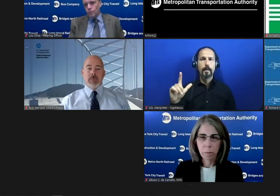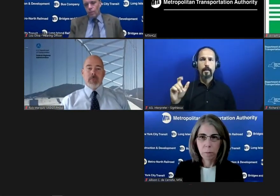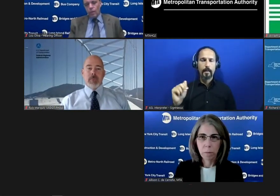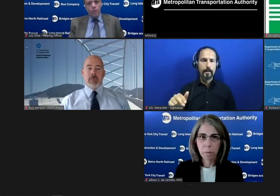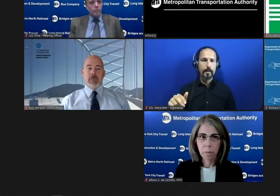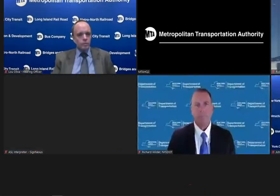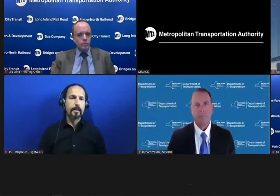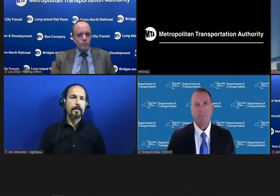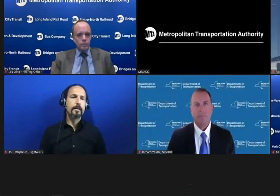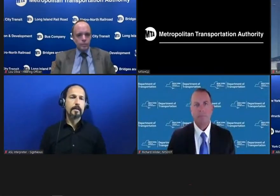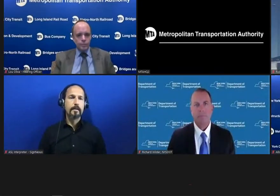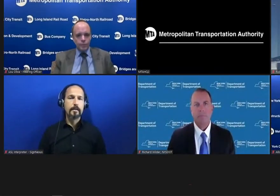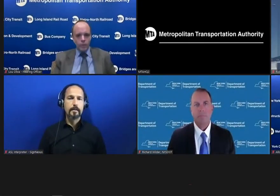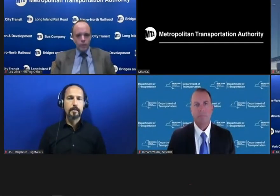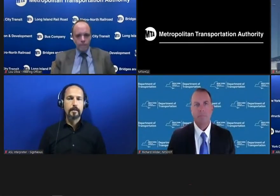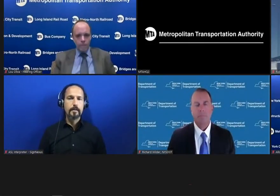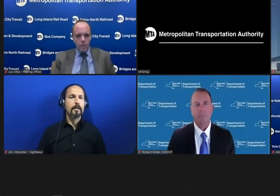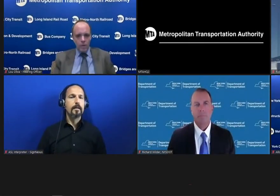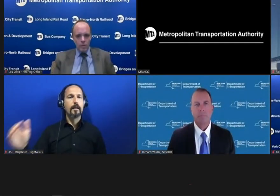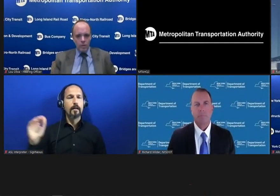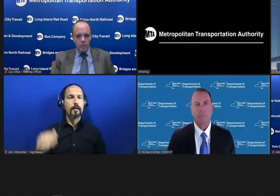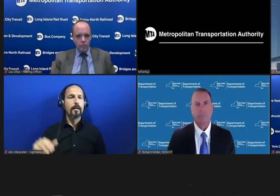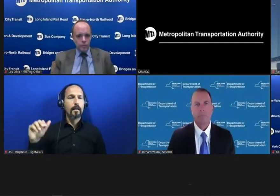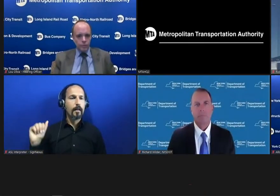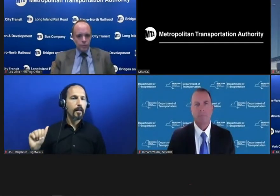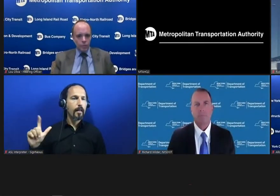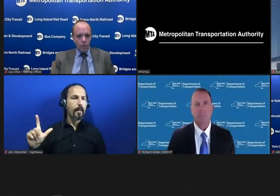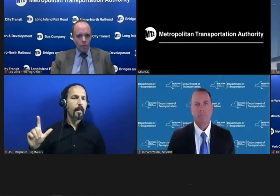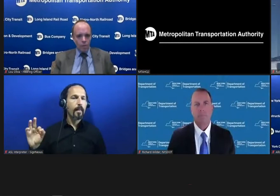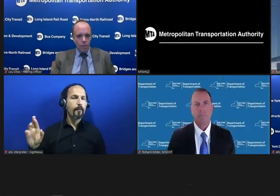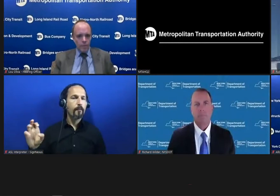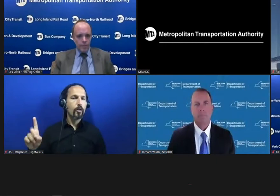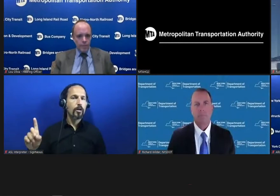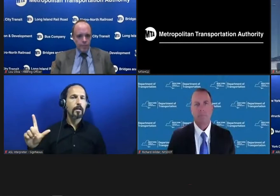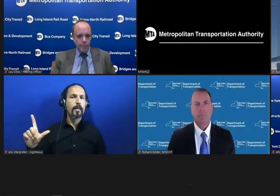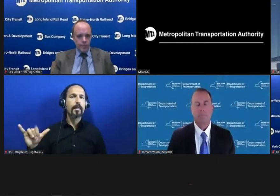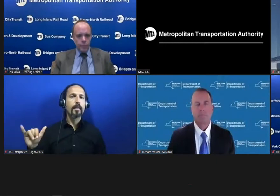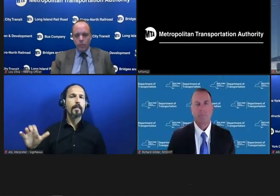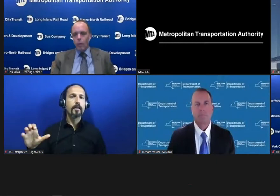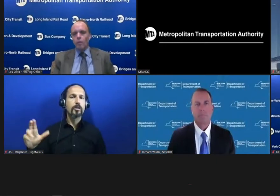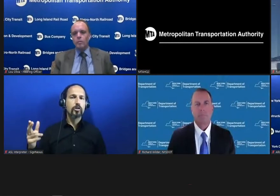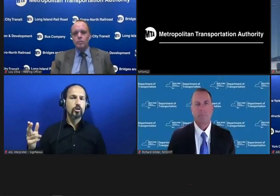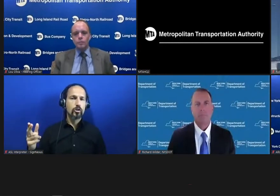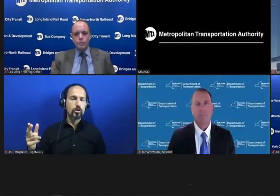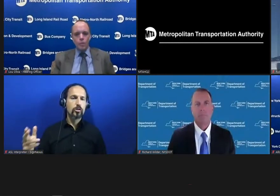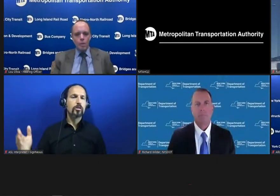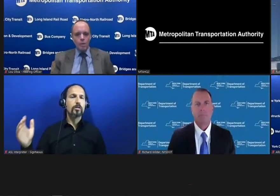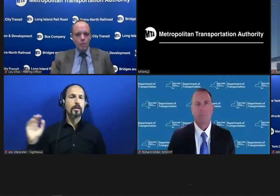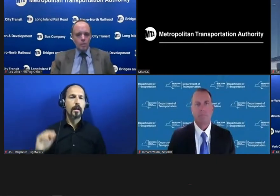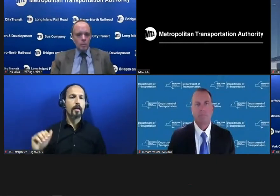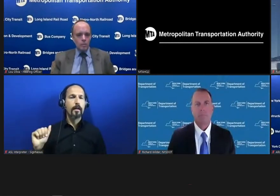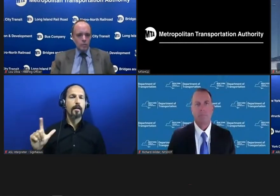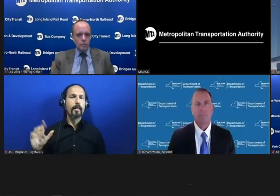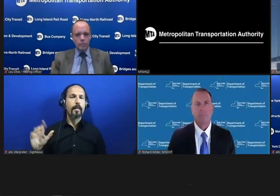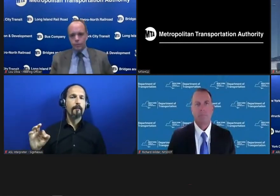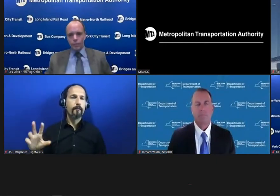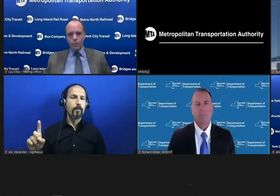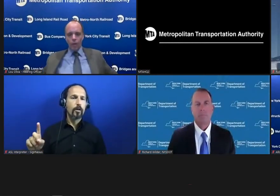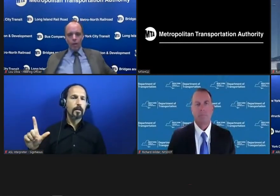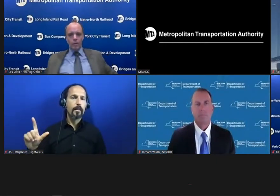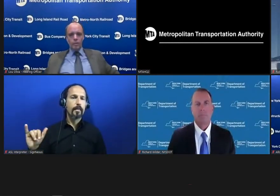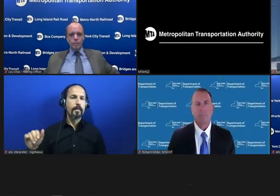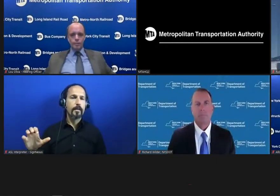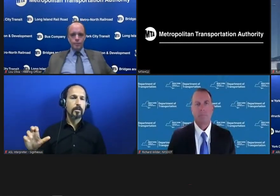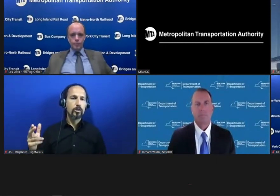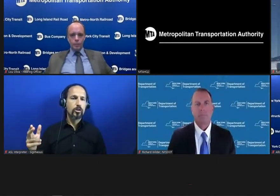Caswell McLean followed by Alfred Lynch the next speaker is Alfred Lynch